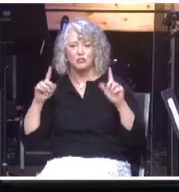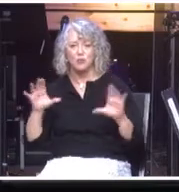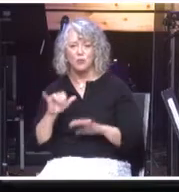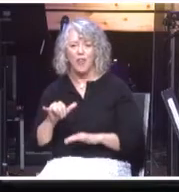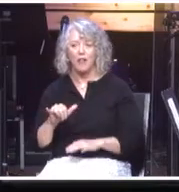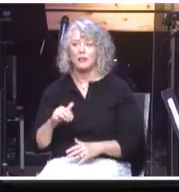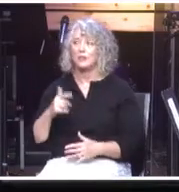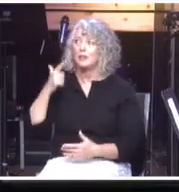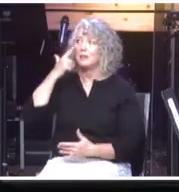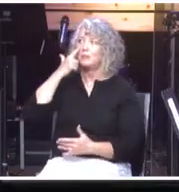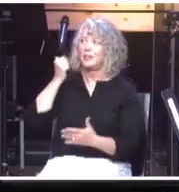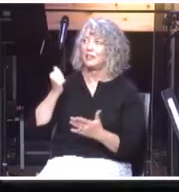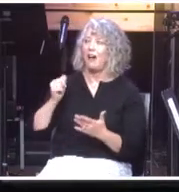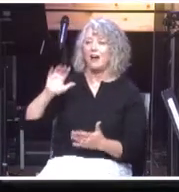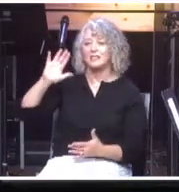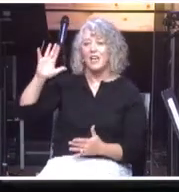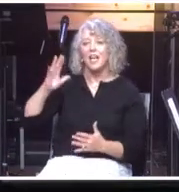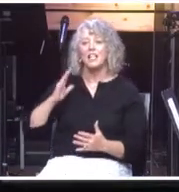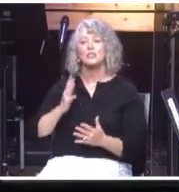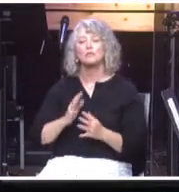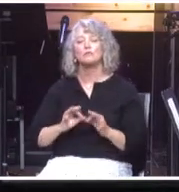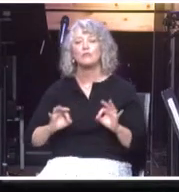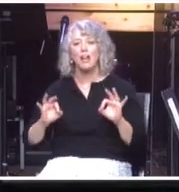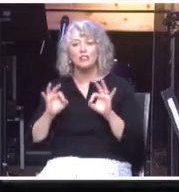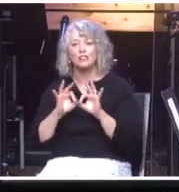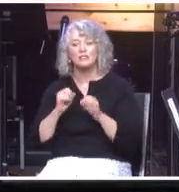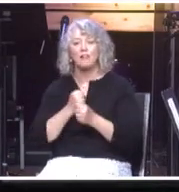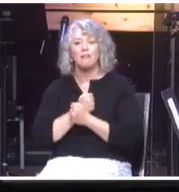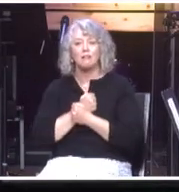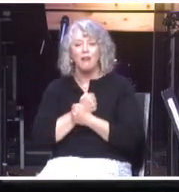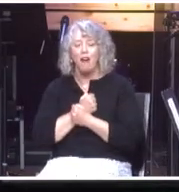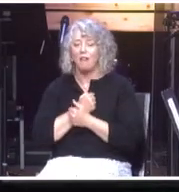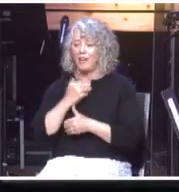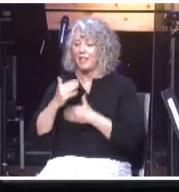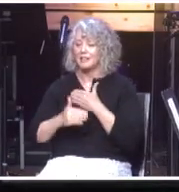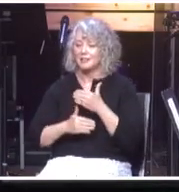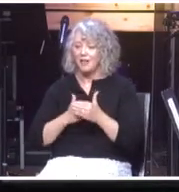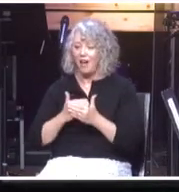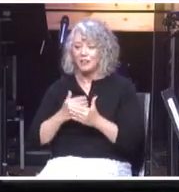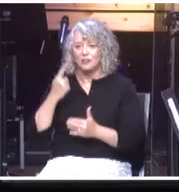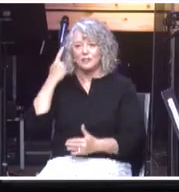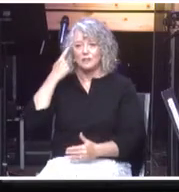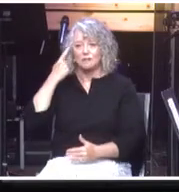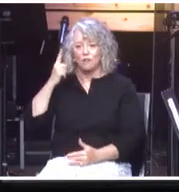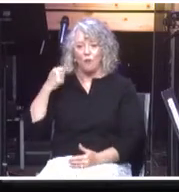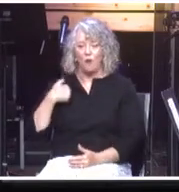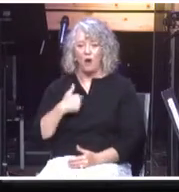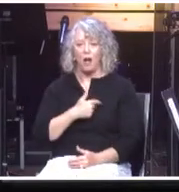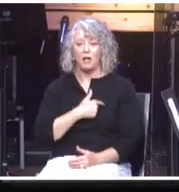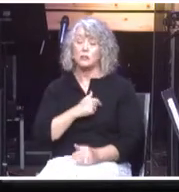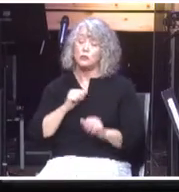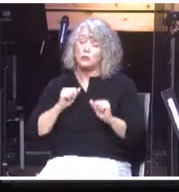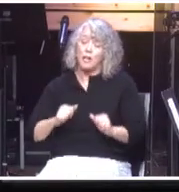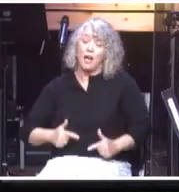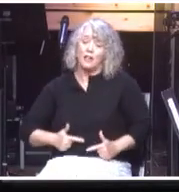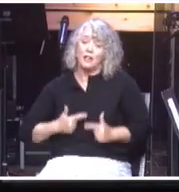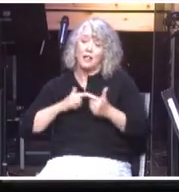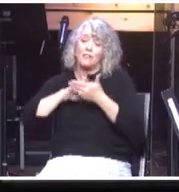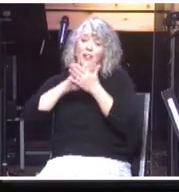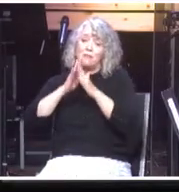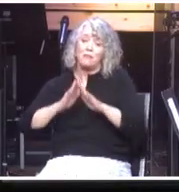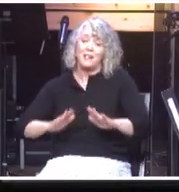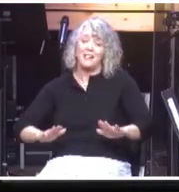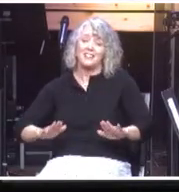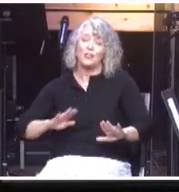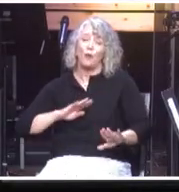Because of His precious loving kindness toward us. We can live peacefully under